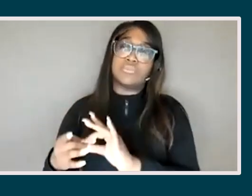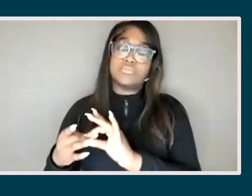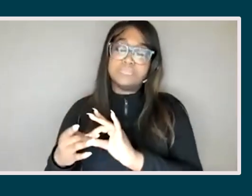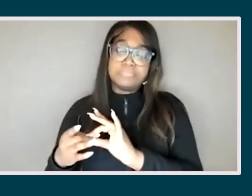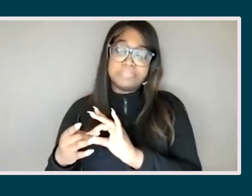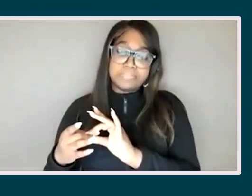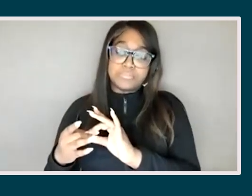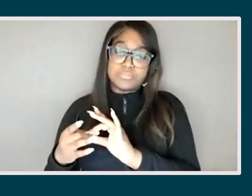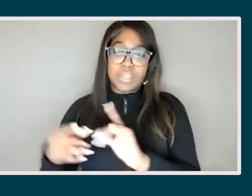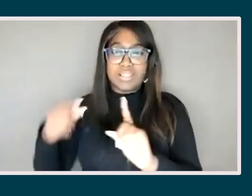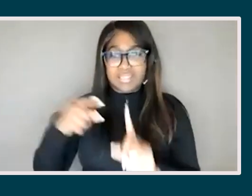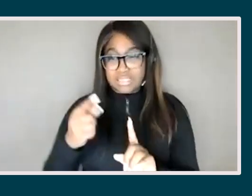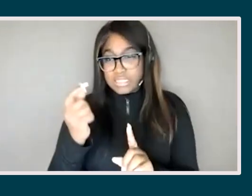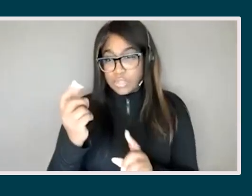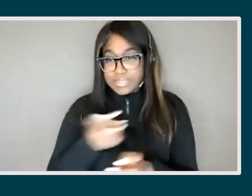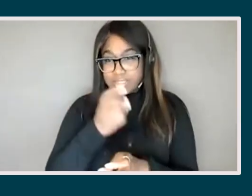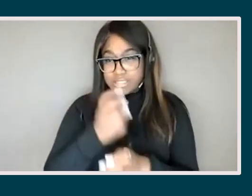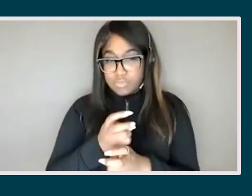this is a little difficult to share,